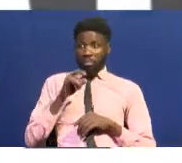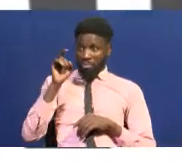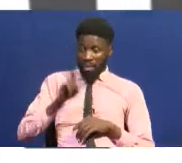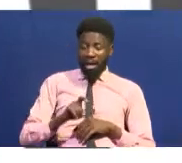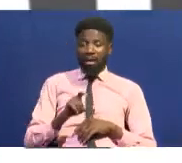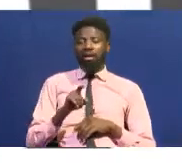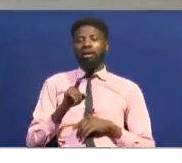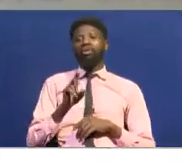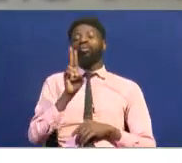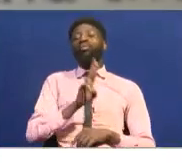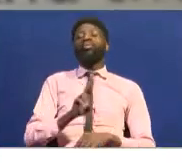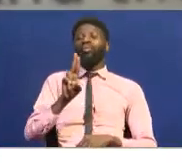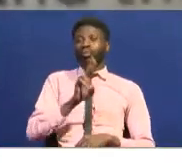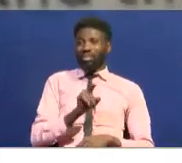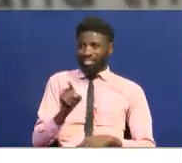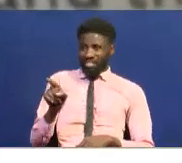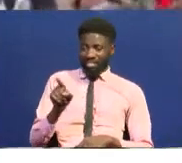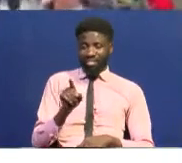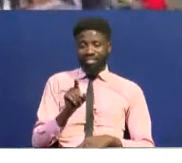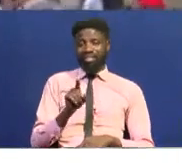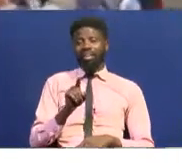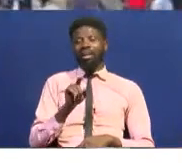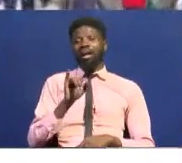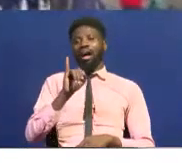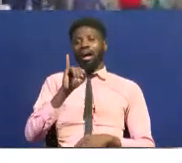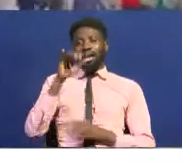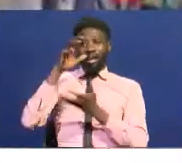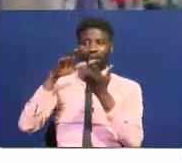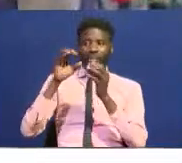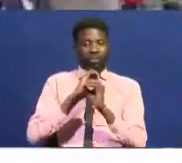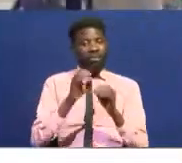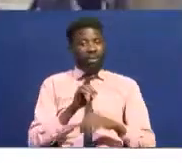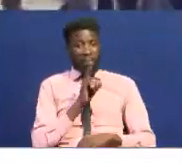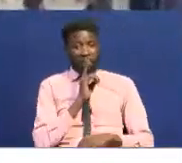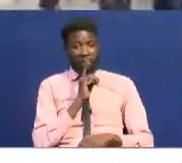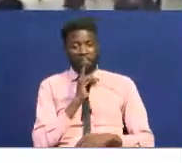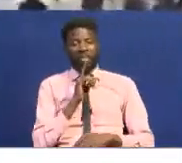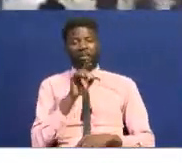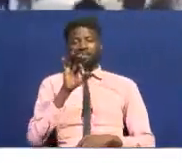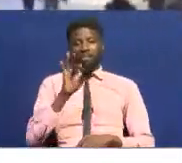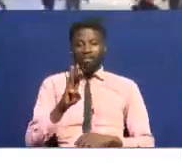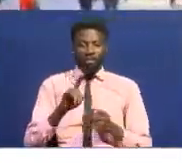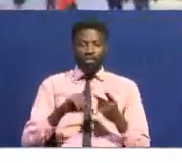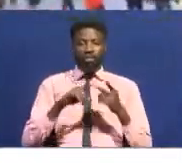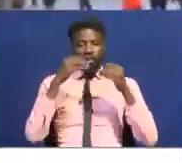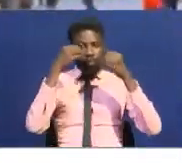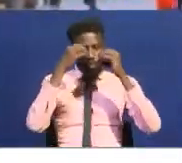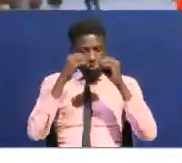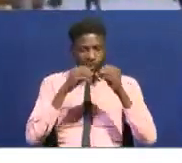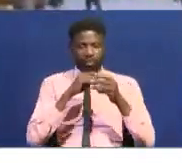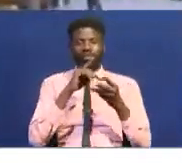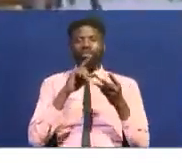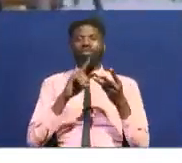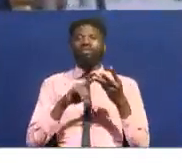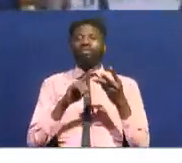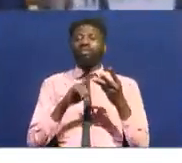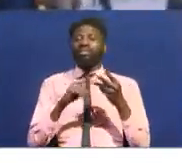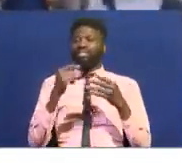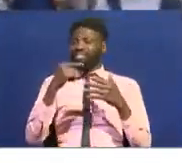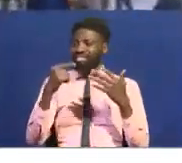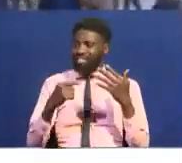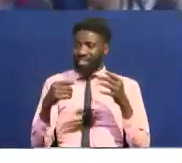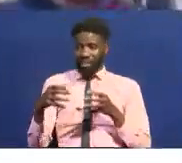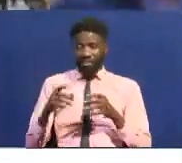iCloud. The Competition Appeal Tribunal says Facebook, Google, gaming giant Steam, and the UK's leading mobile providers are the other